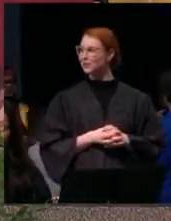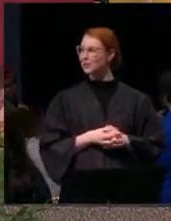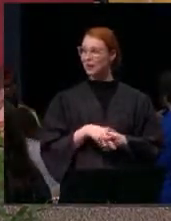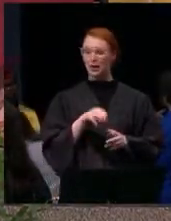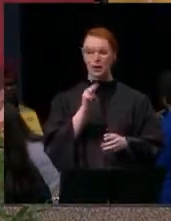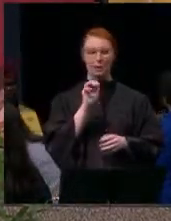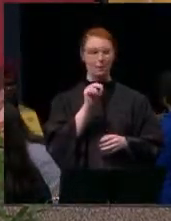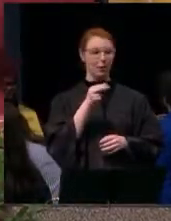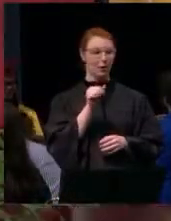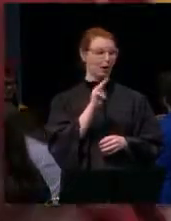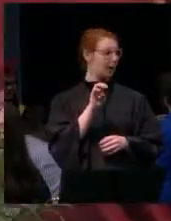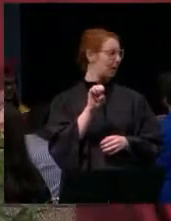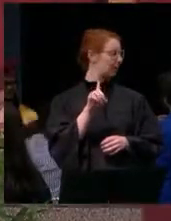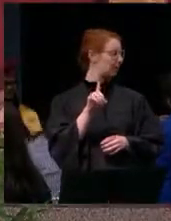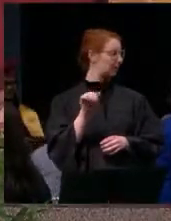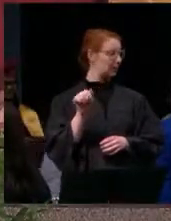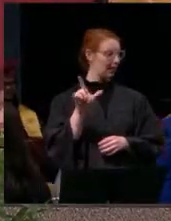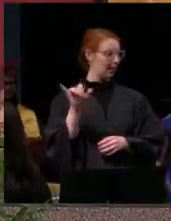Mohammed Ali.